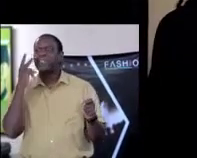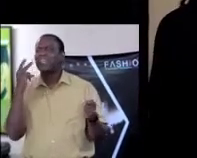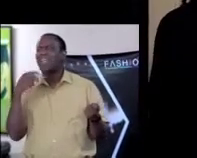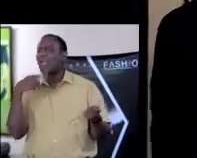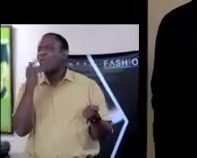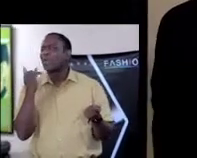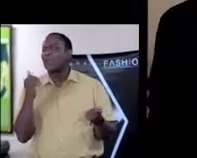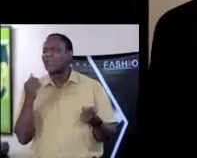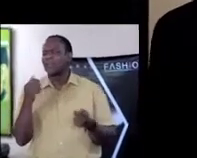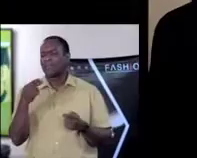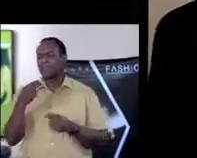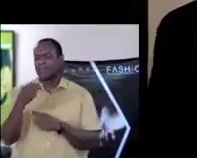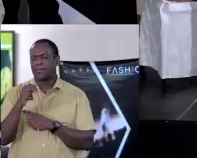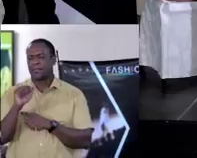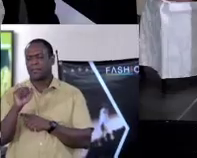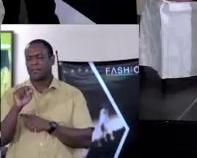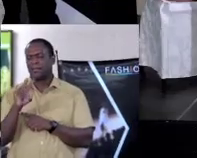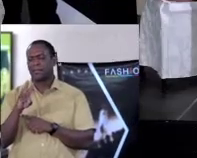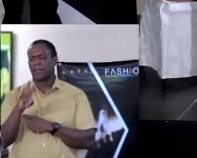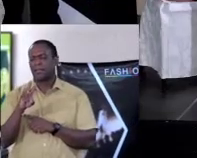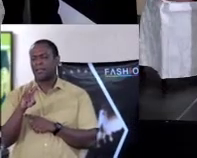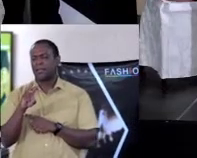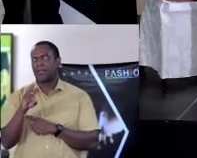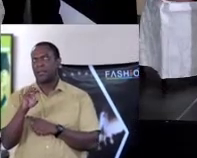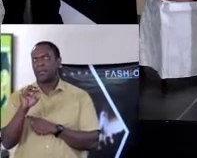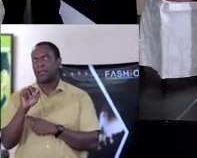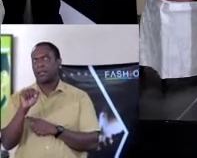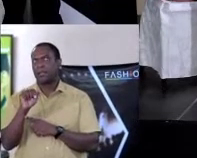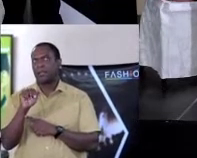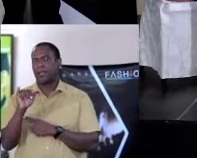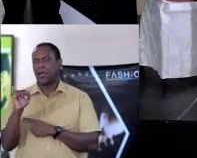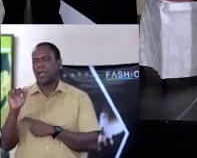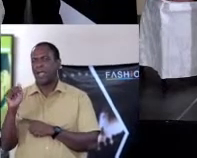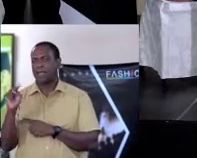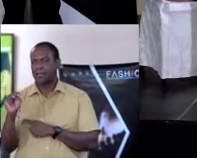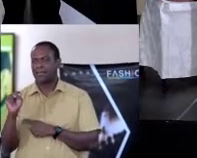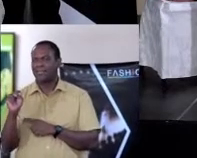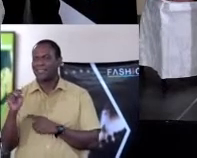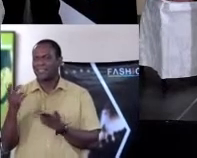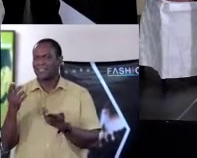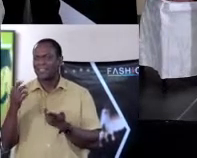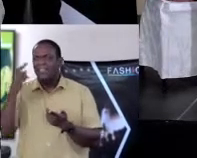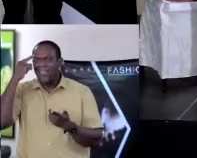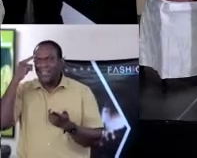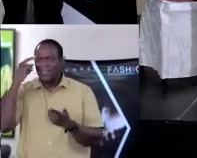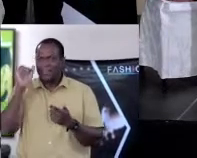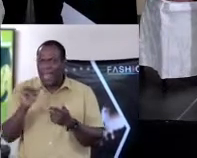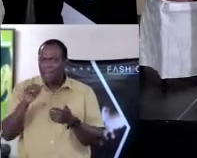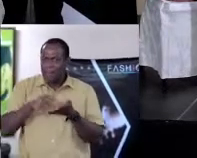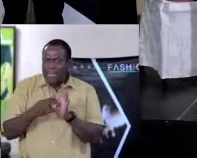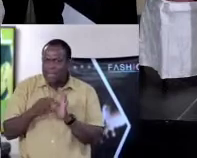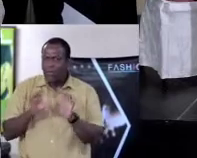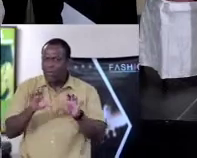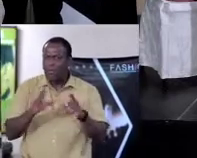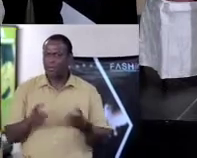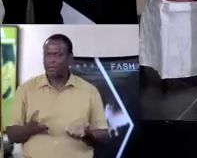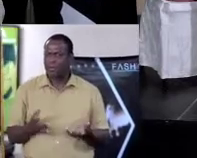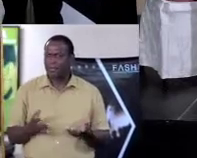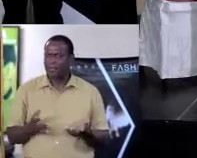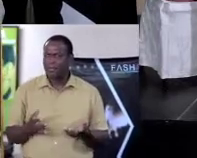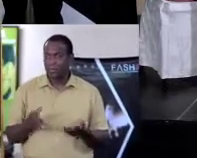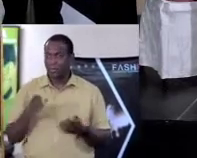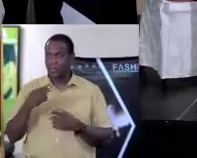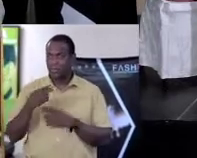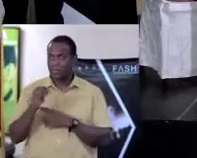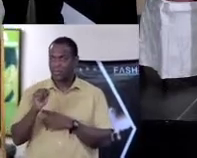and khaki pants, right? How do we as designers or as this movement, how do we differentiate and how do we